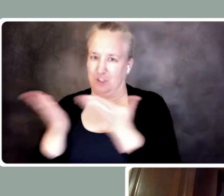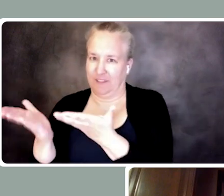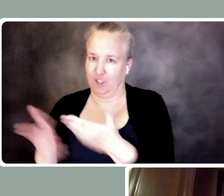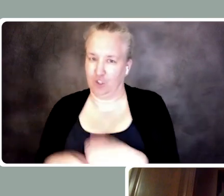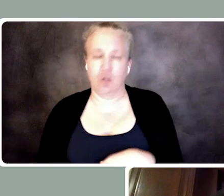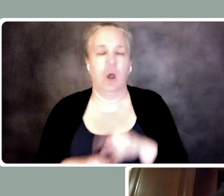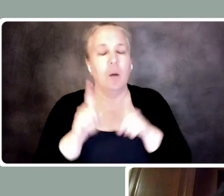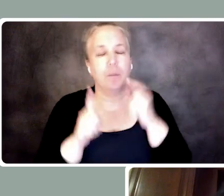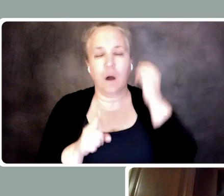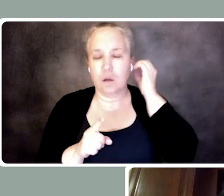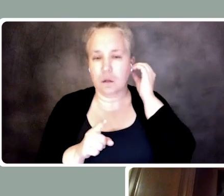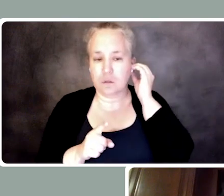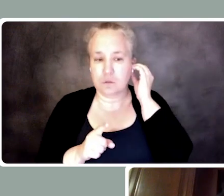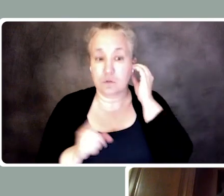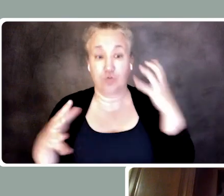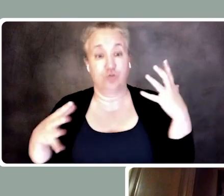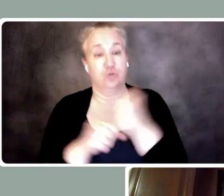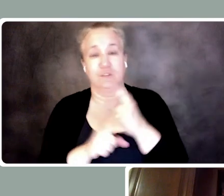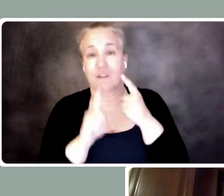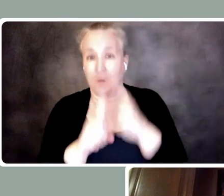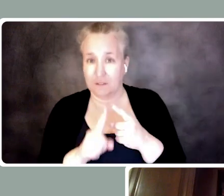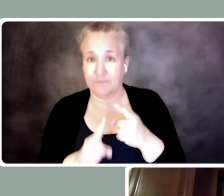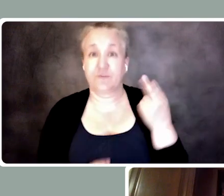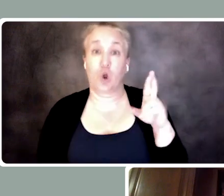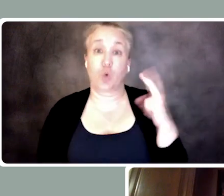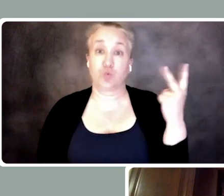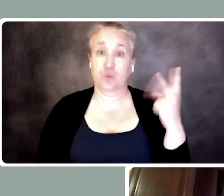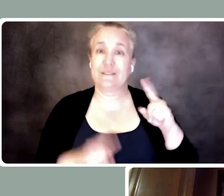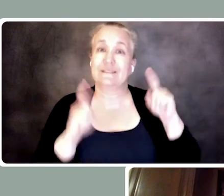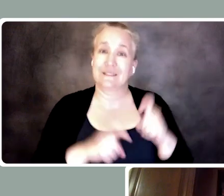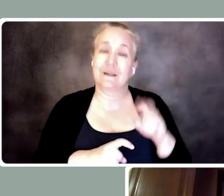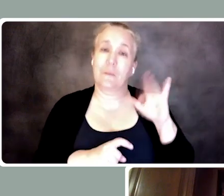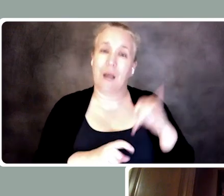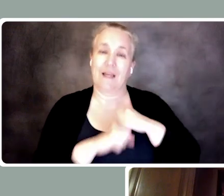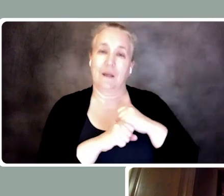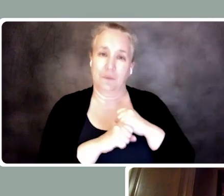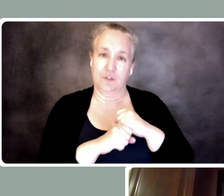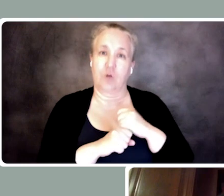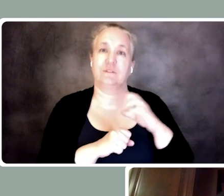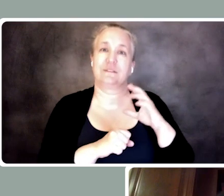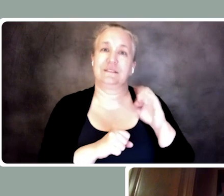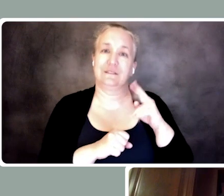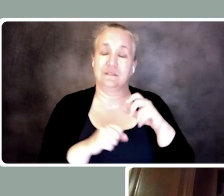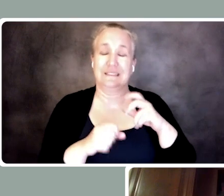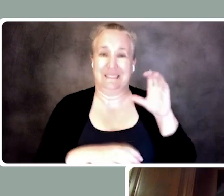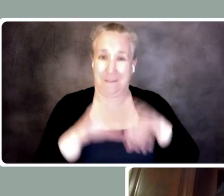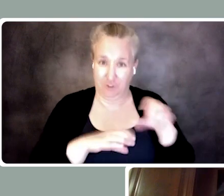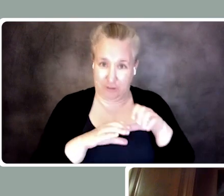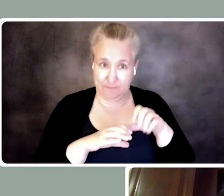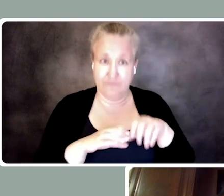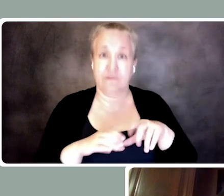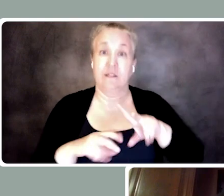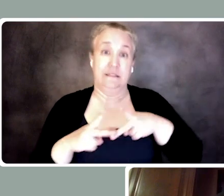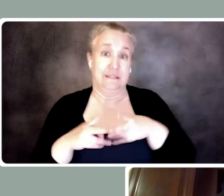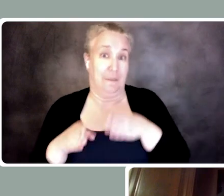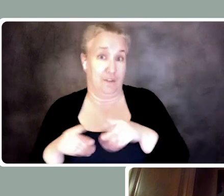But just to summarize, HER2 is tested by immunohistochemistry. And the second method to test for HER2 status